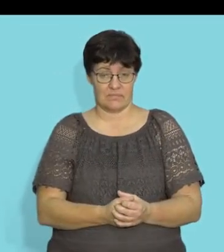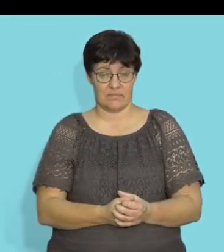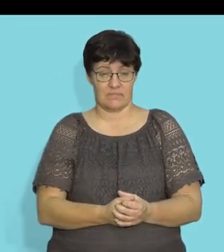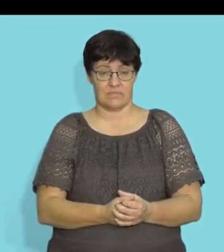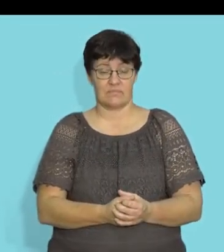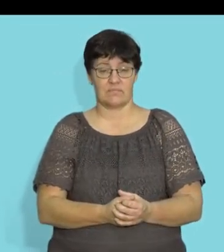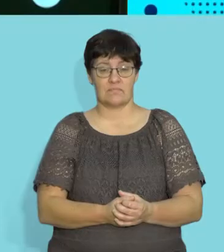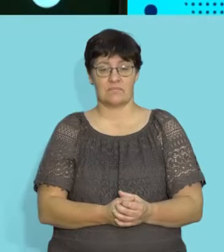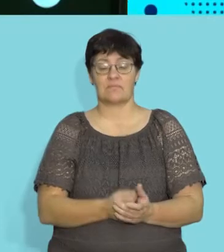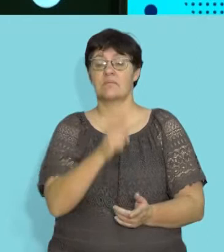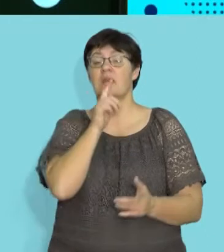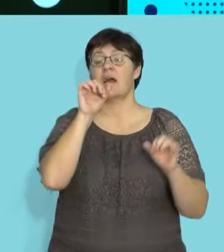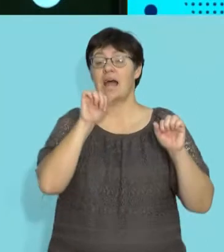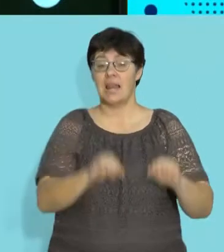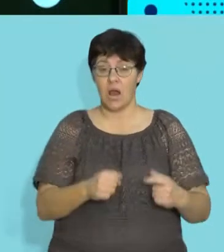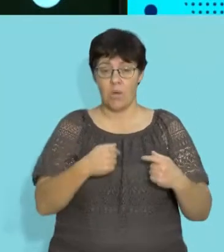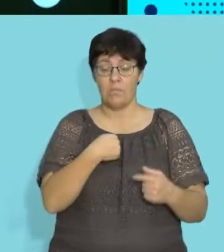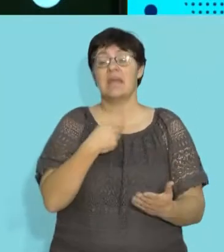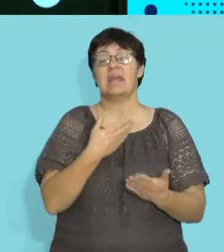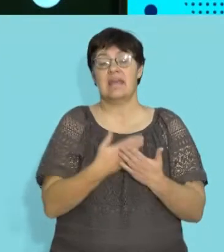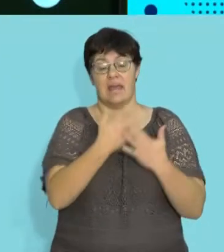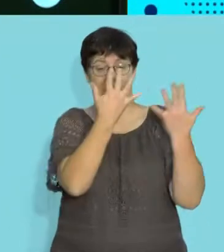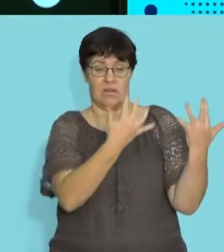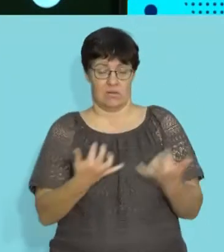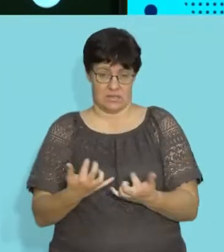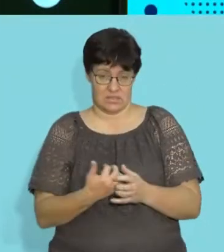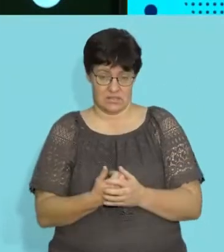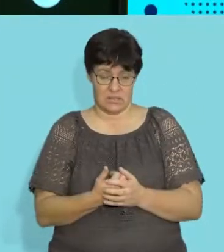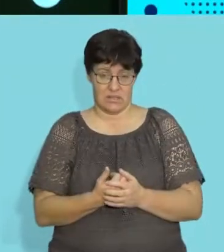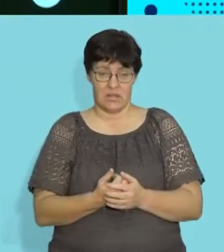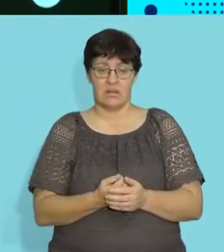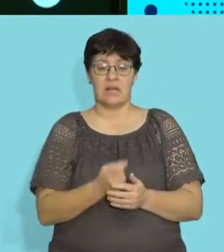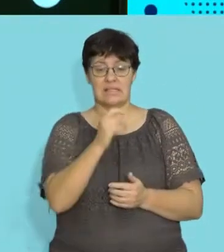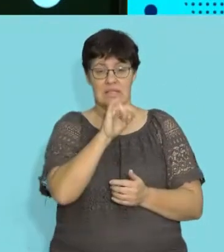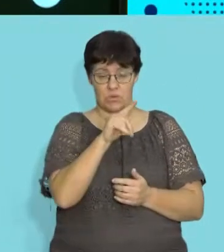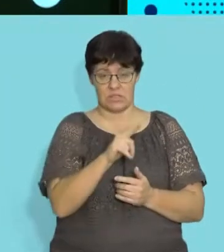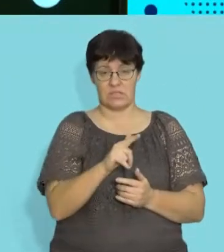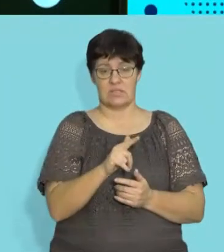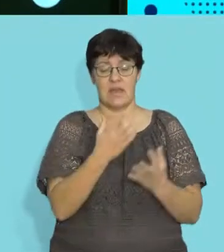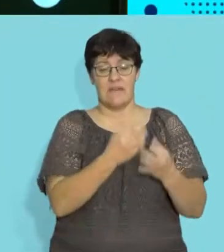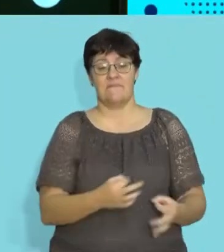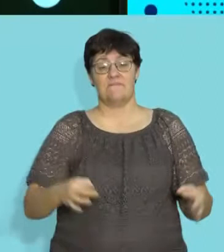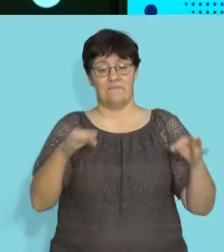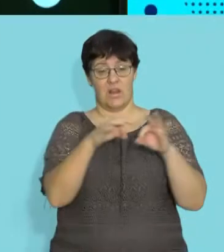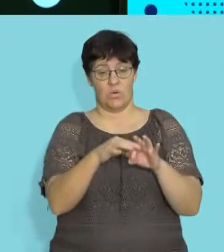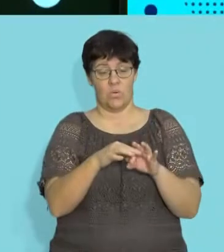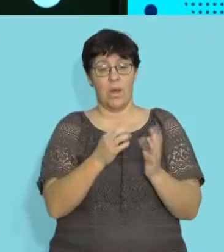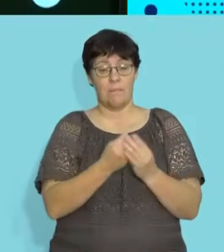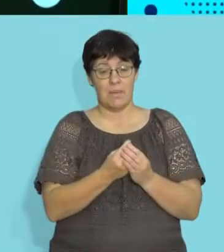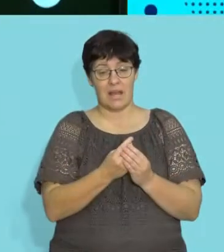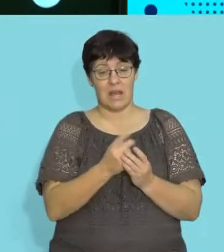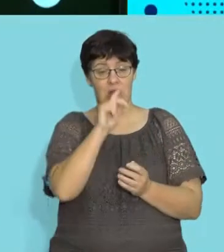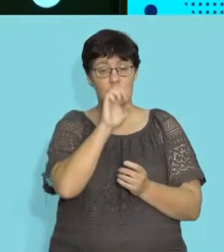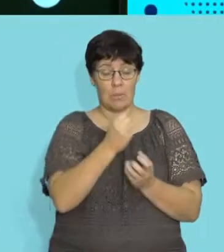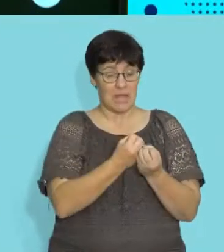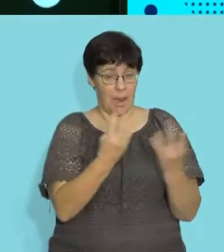to an infinity allows me to calculate the value of a series with an infinite